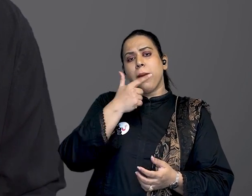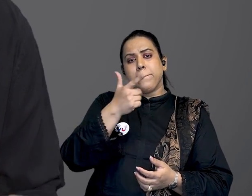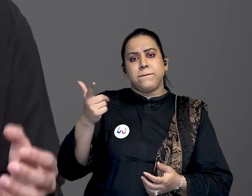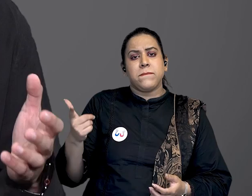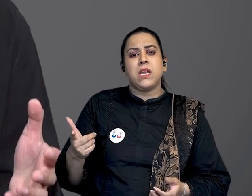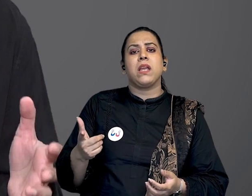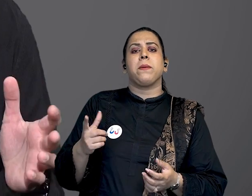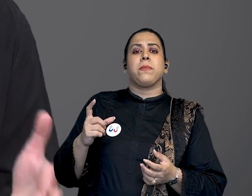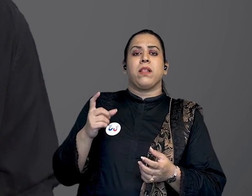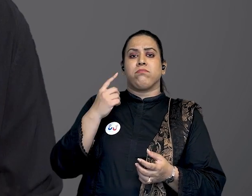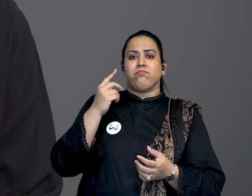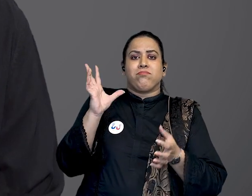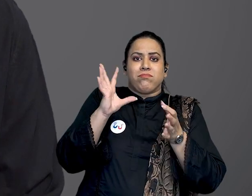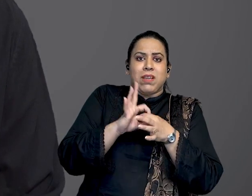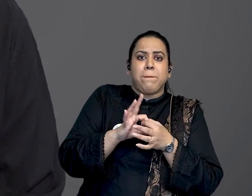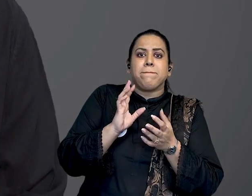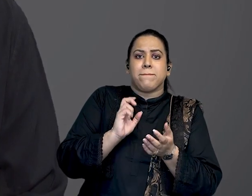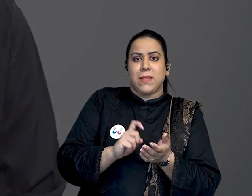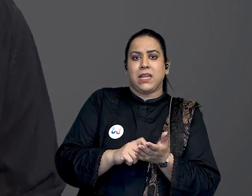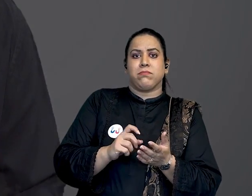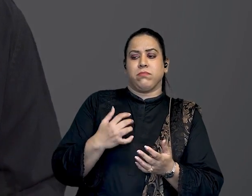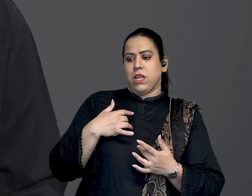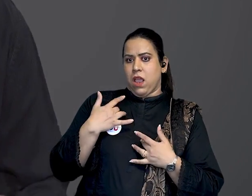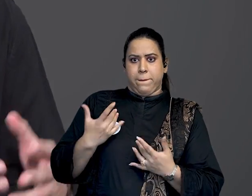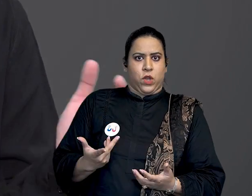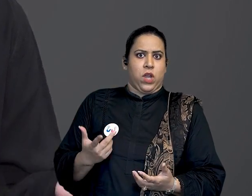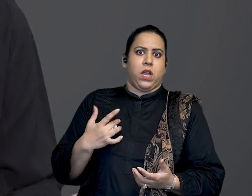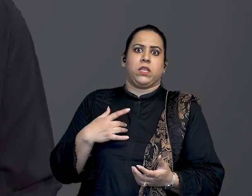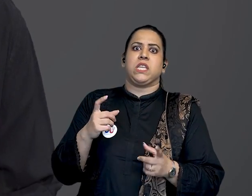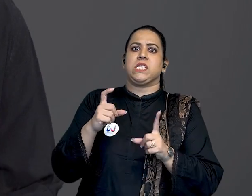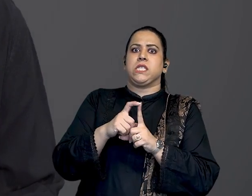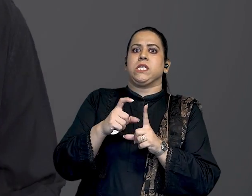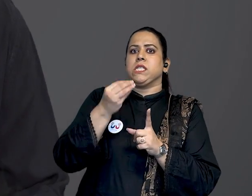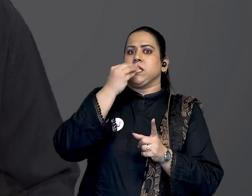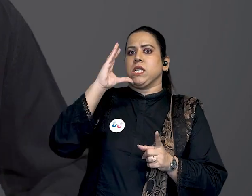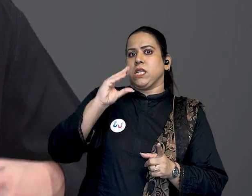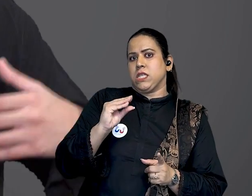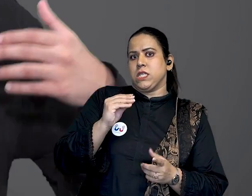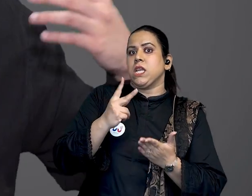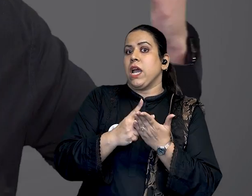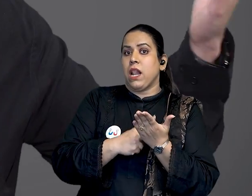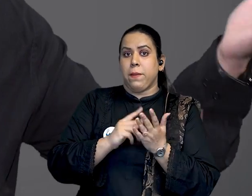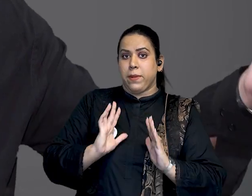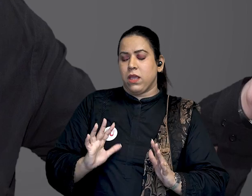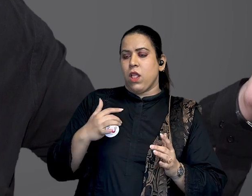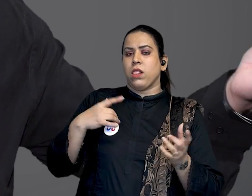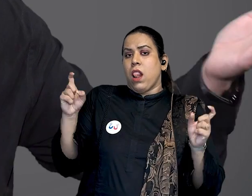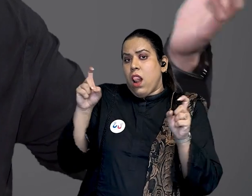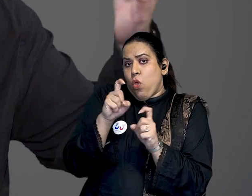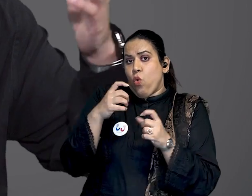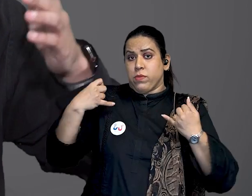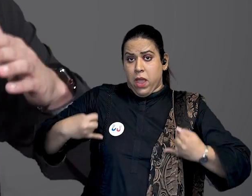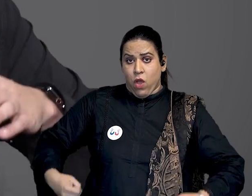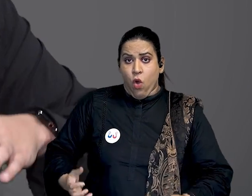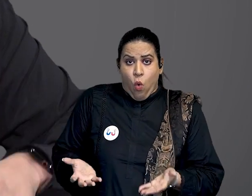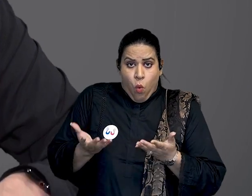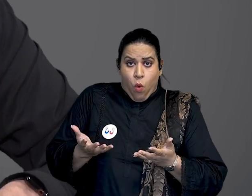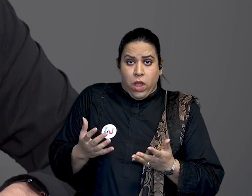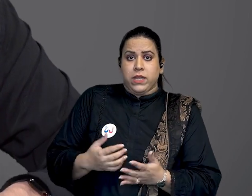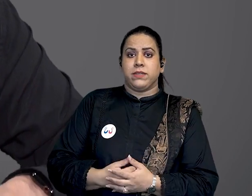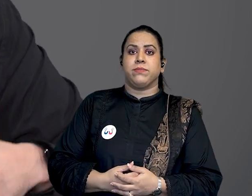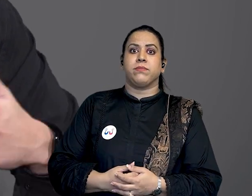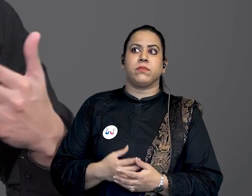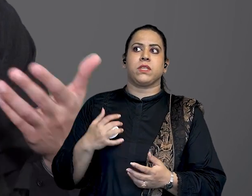part is to first learn your body. What is your basic metabolic rate? Are you eating in a caloric surplus? Are you eating on a